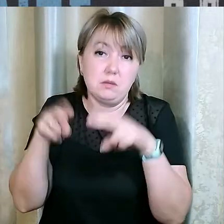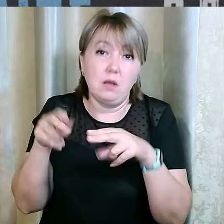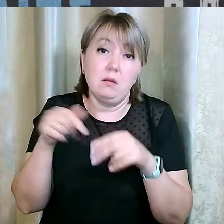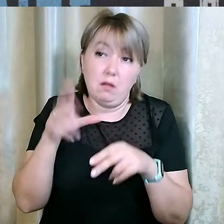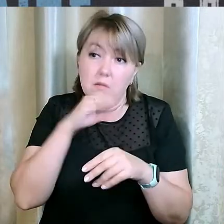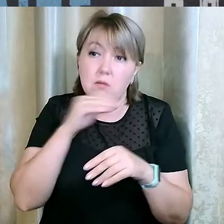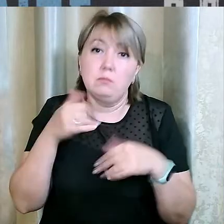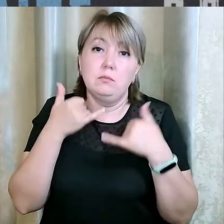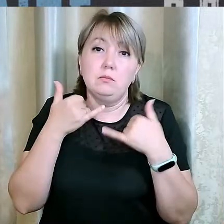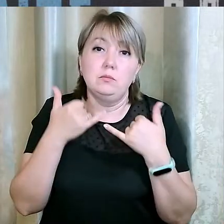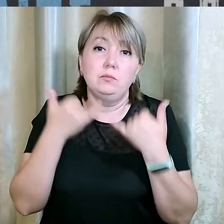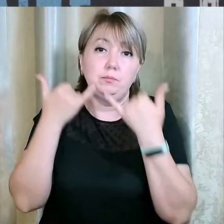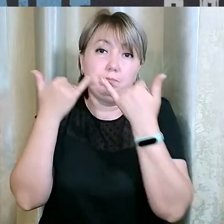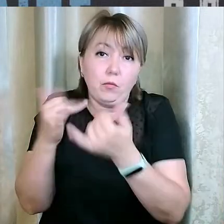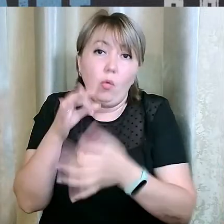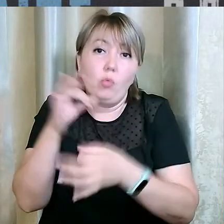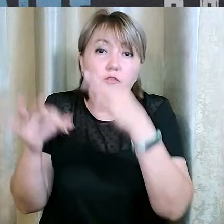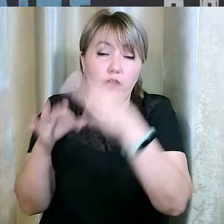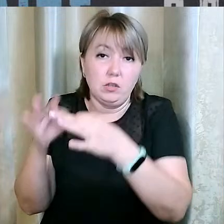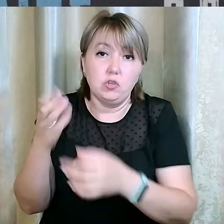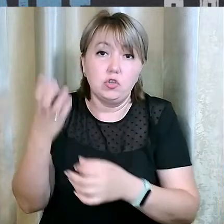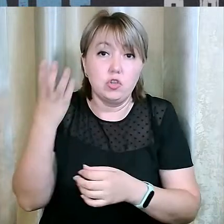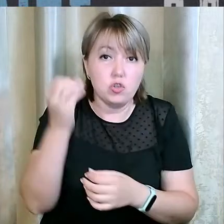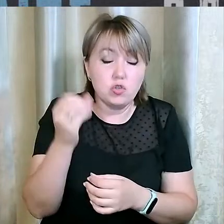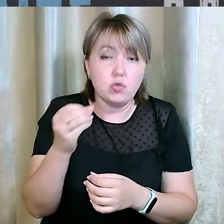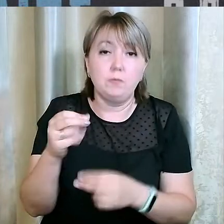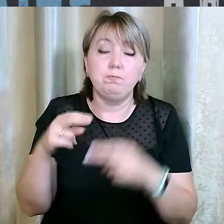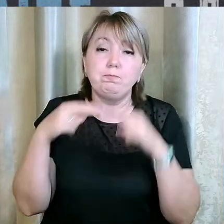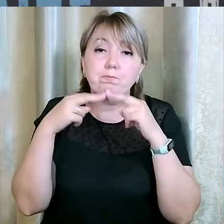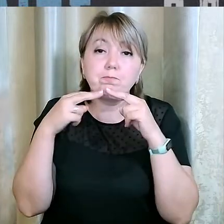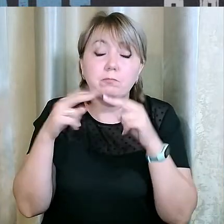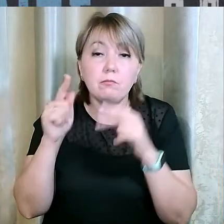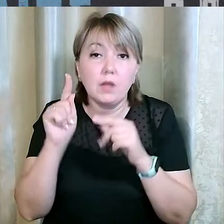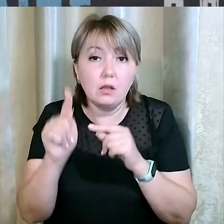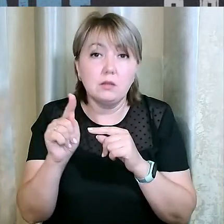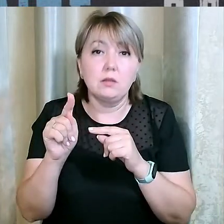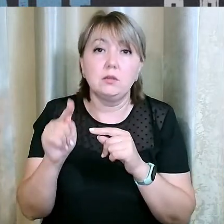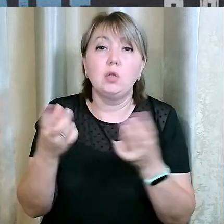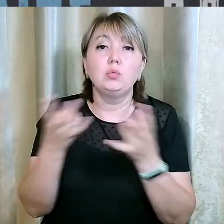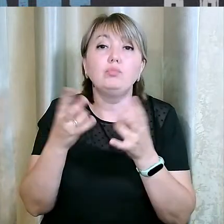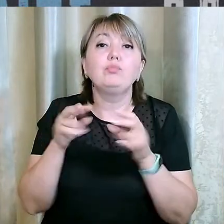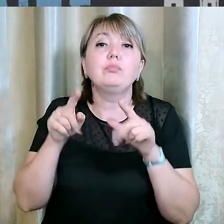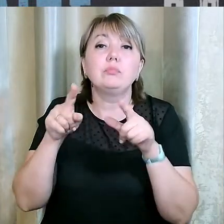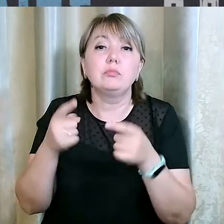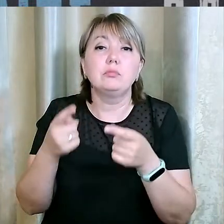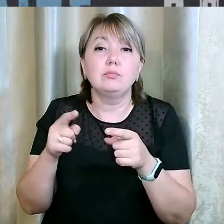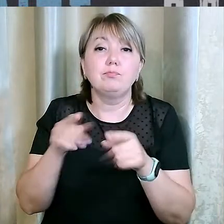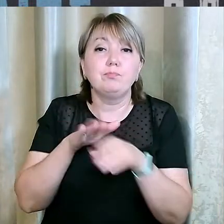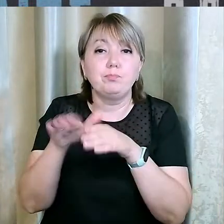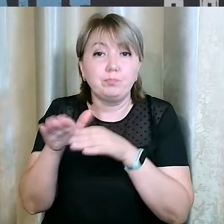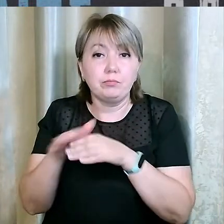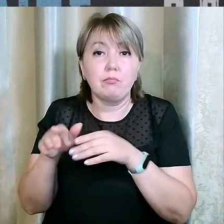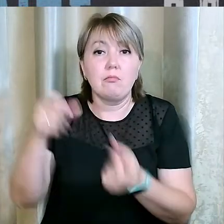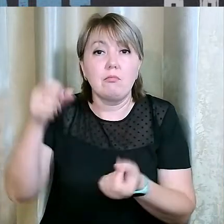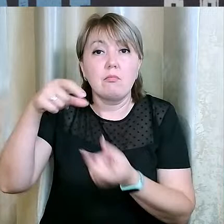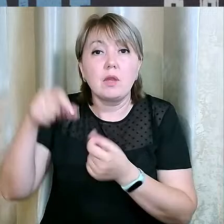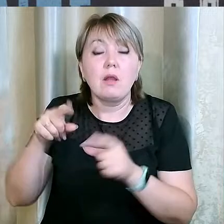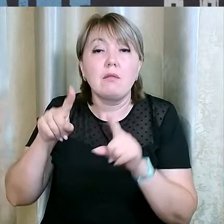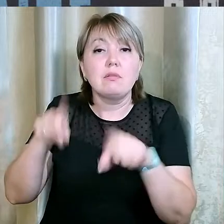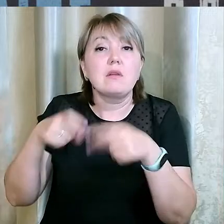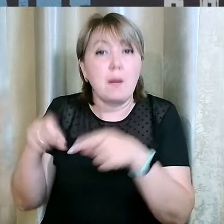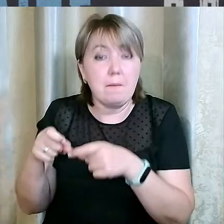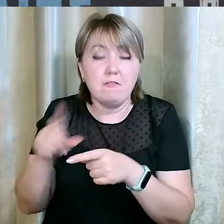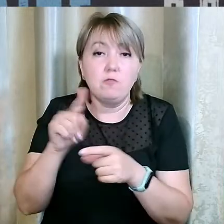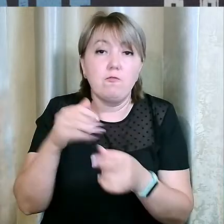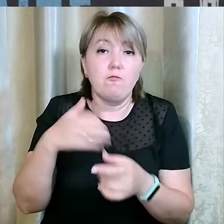hryvnias to 8 million. If you have any questions or need professional advice, contact our department. Specialists ready to provide all